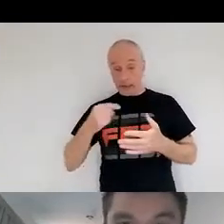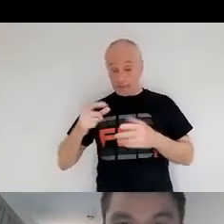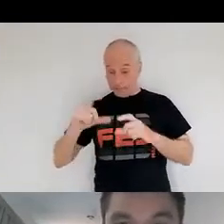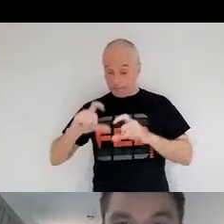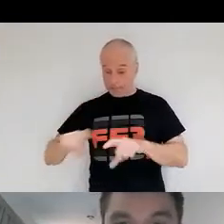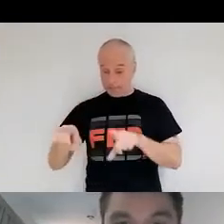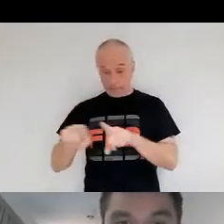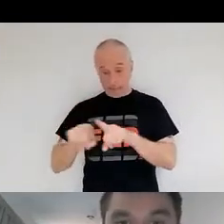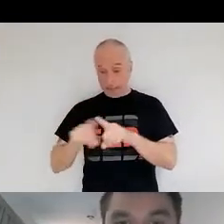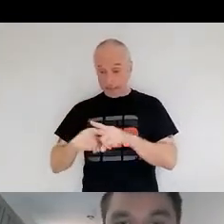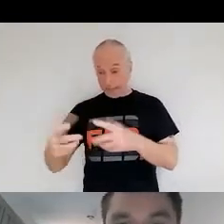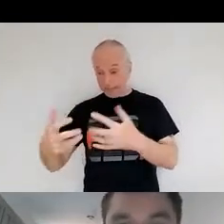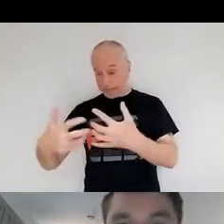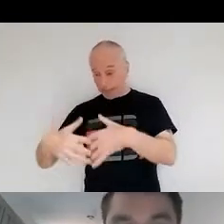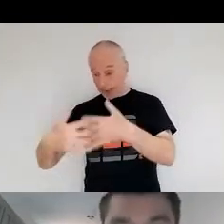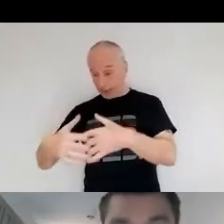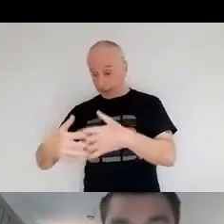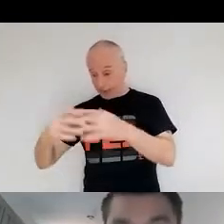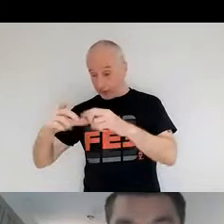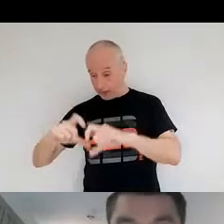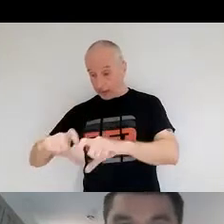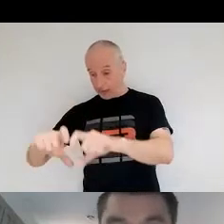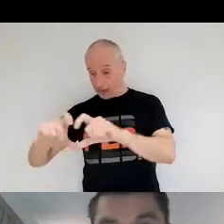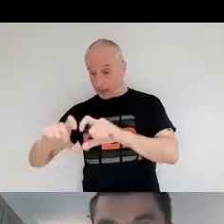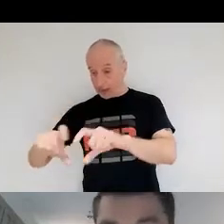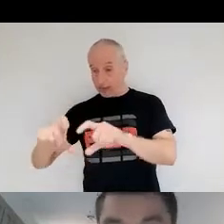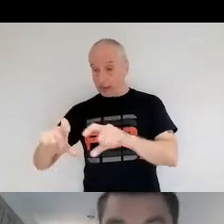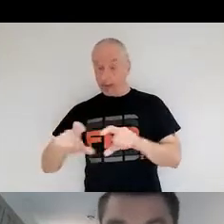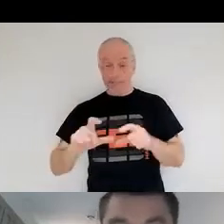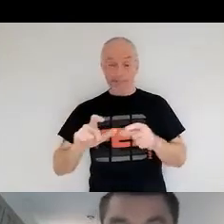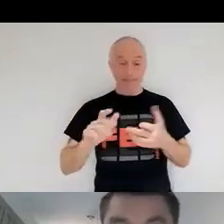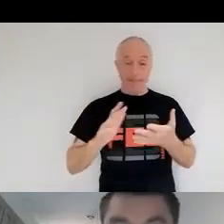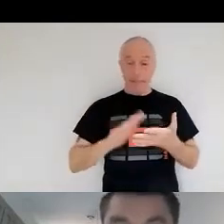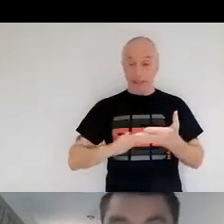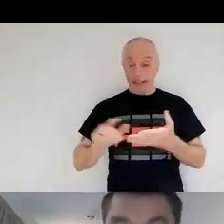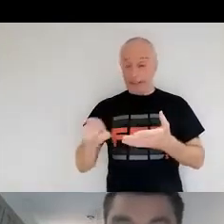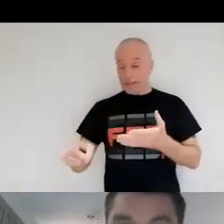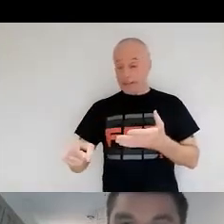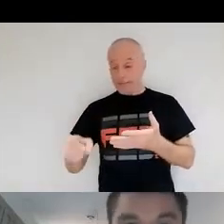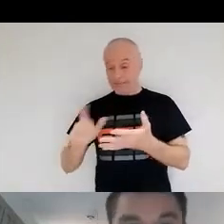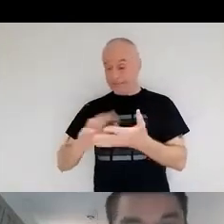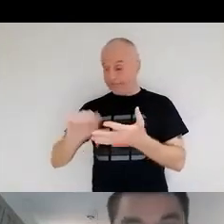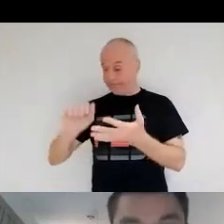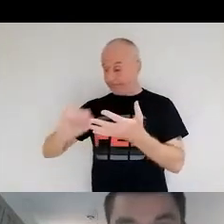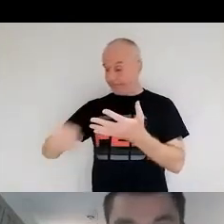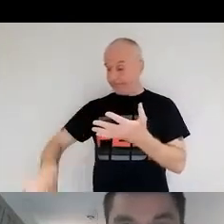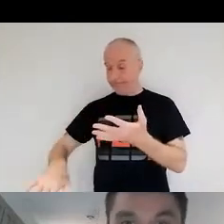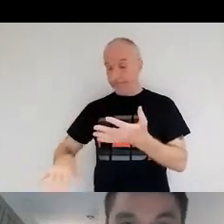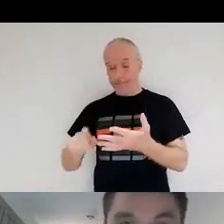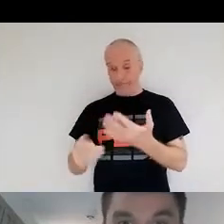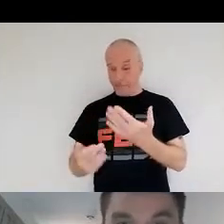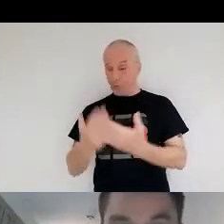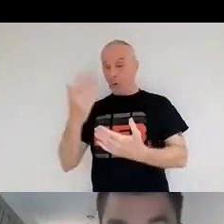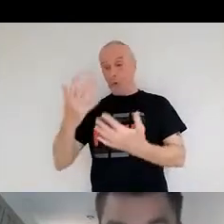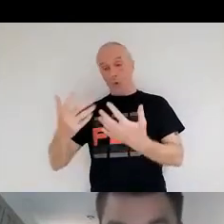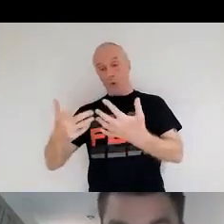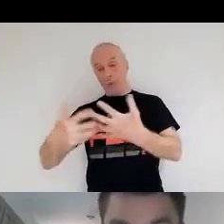to be used, so that we're not having to change over all of the appliances at the same time that you're building hydrogen